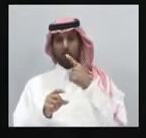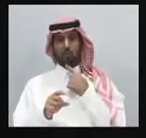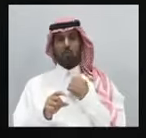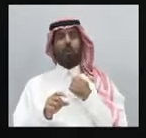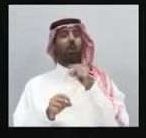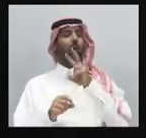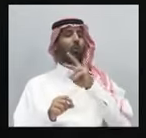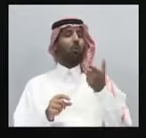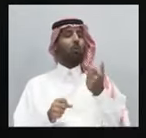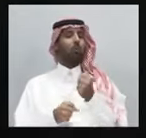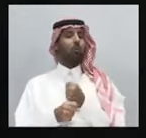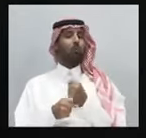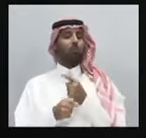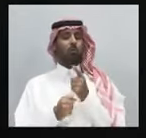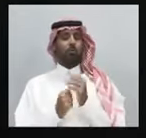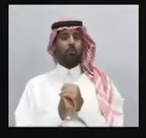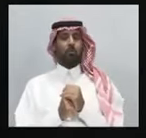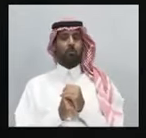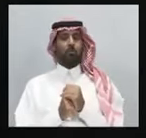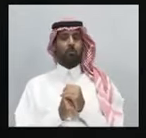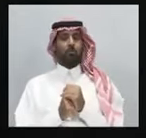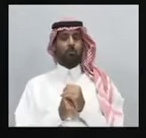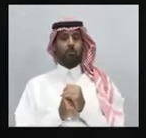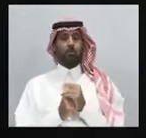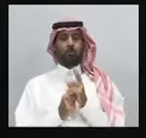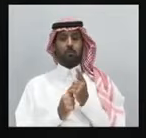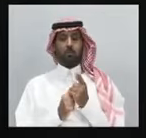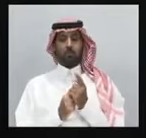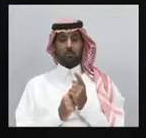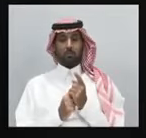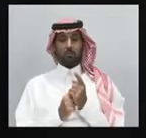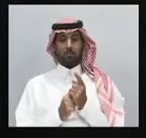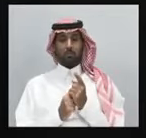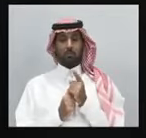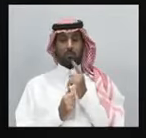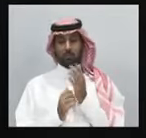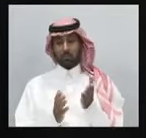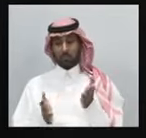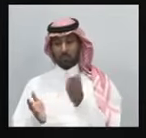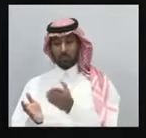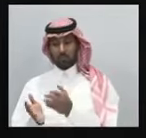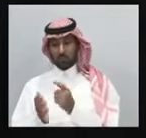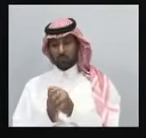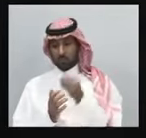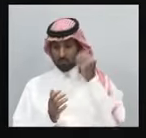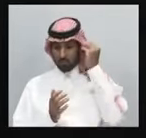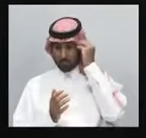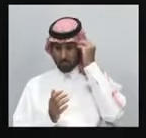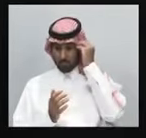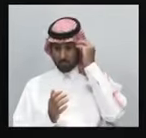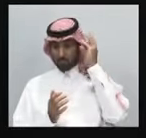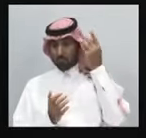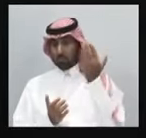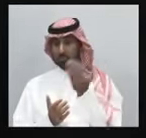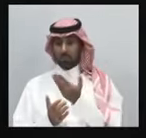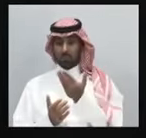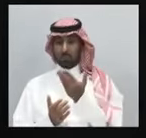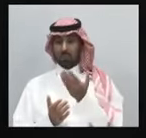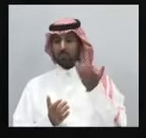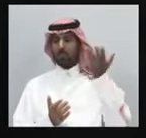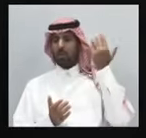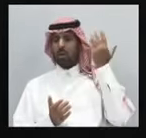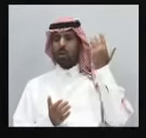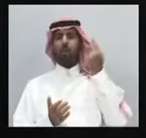wouldn't like to apply for. Okay. Next, if you remember in yesterday's lesson, we spoke about